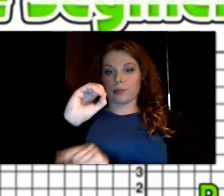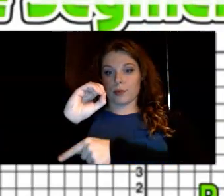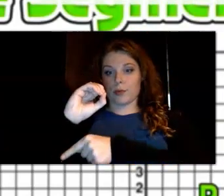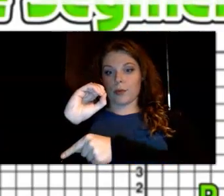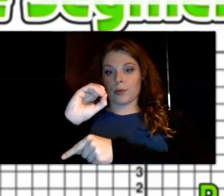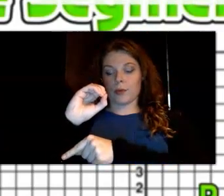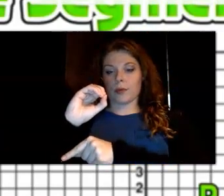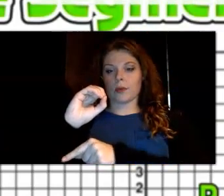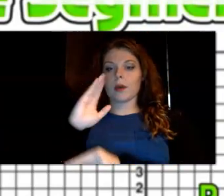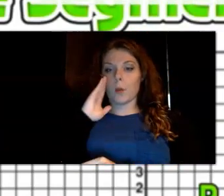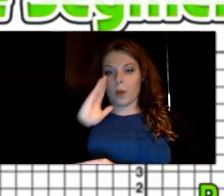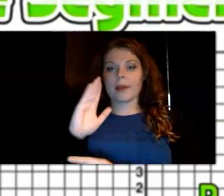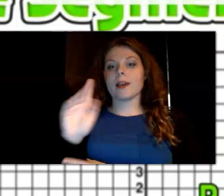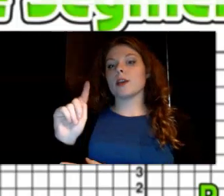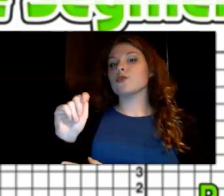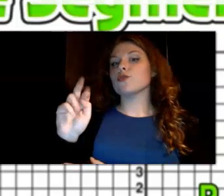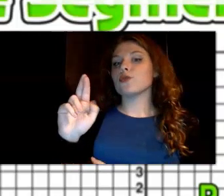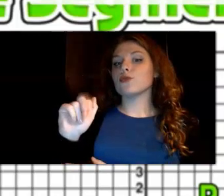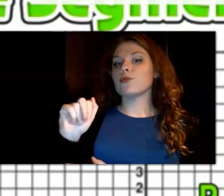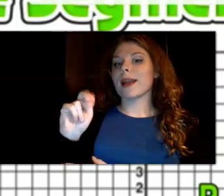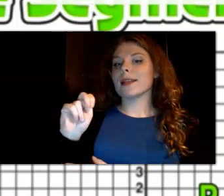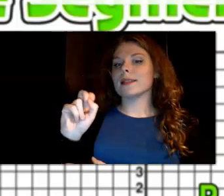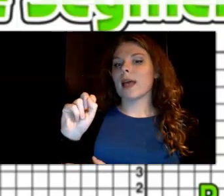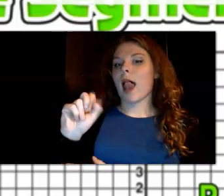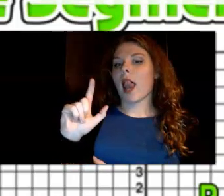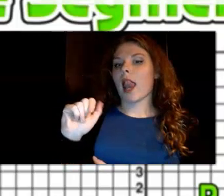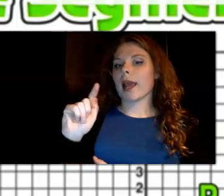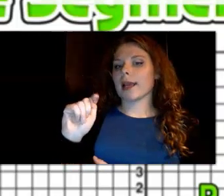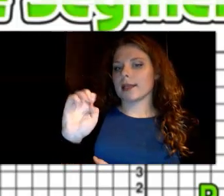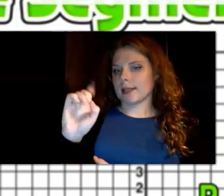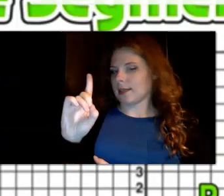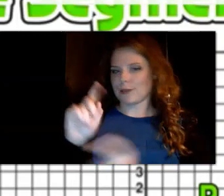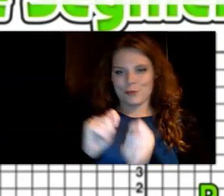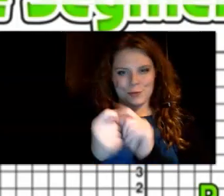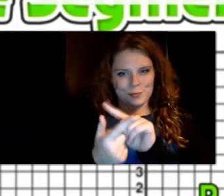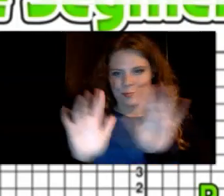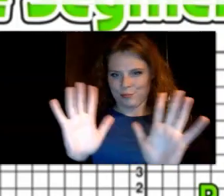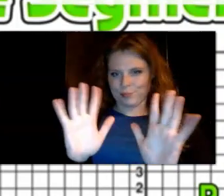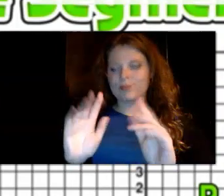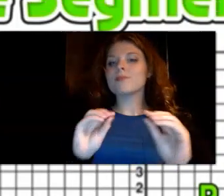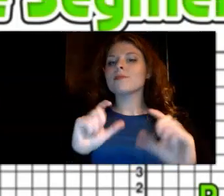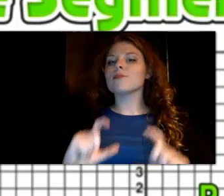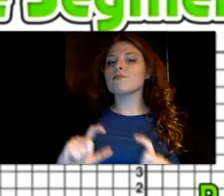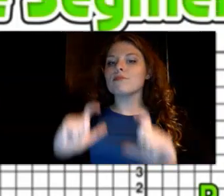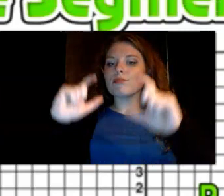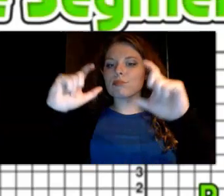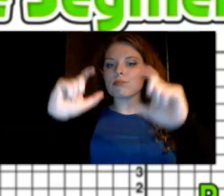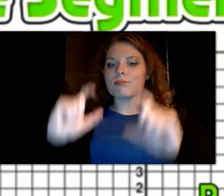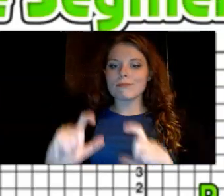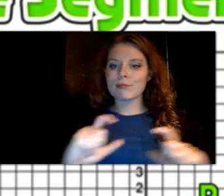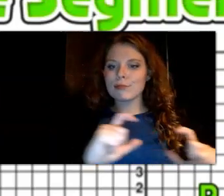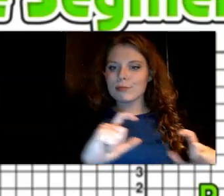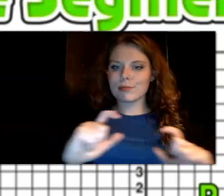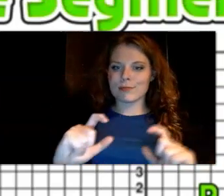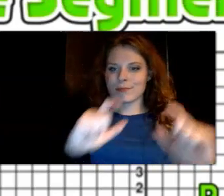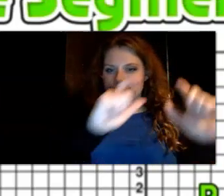line segment is being translated, we know that P prime and Q prime will have different coordinates than P and Q. Since